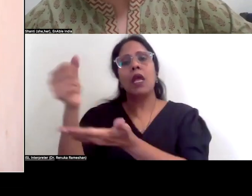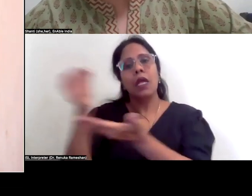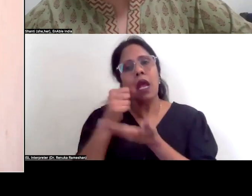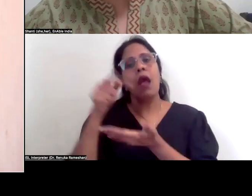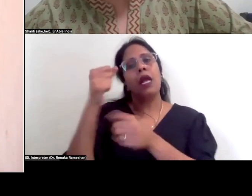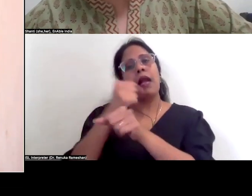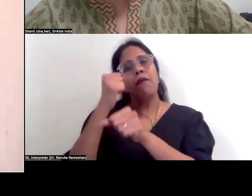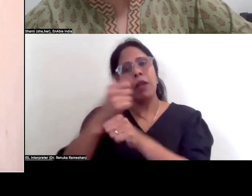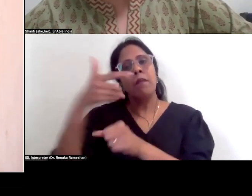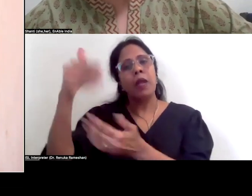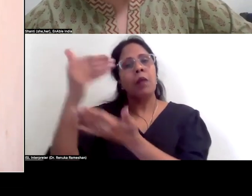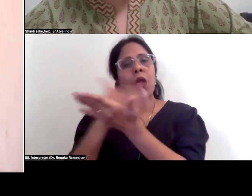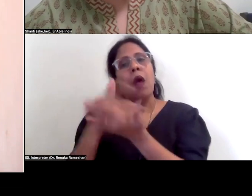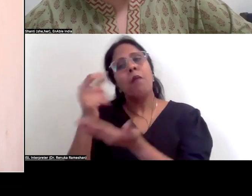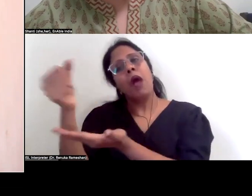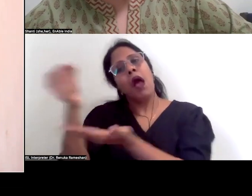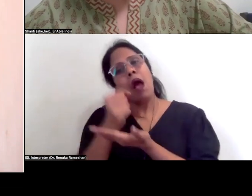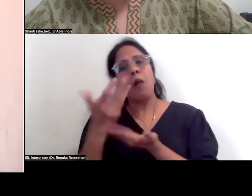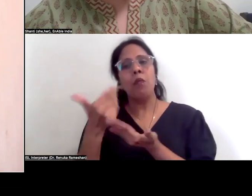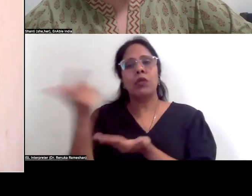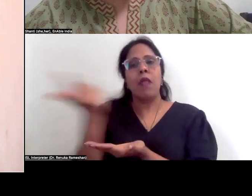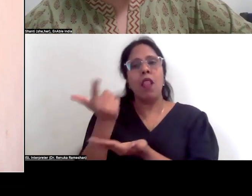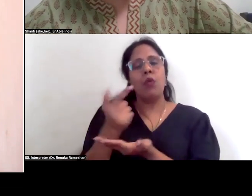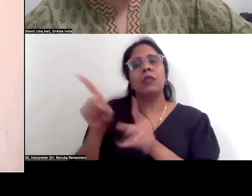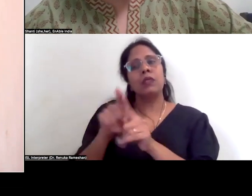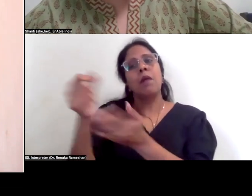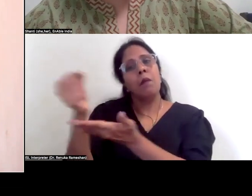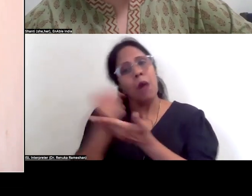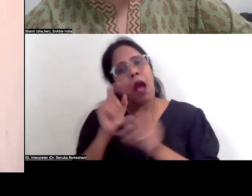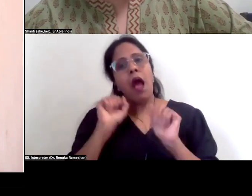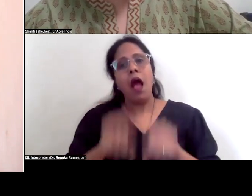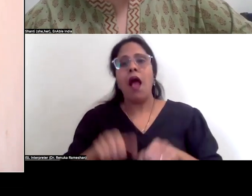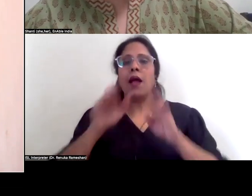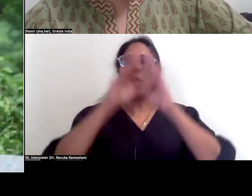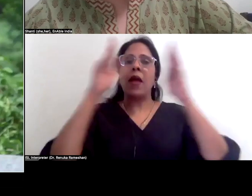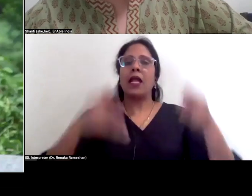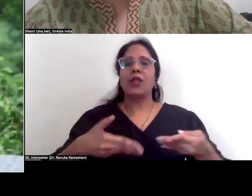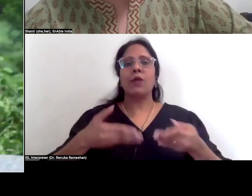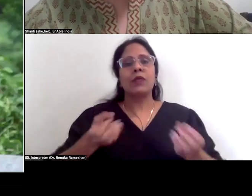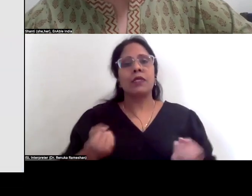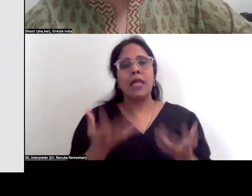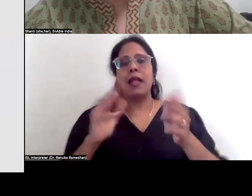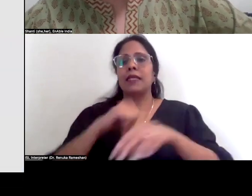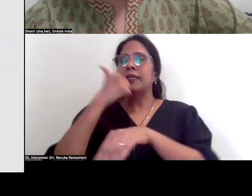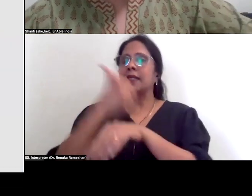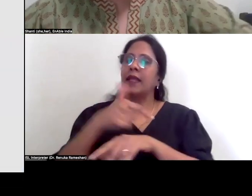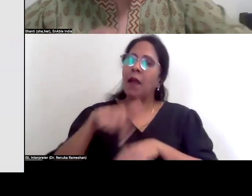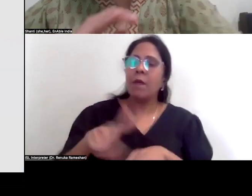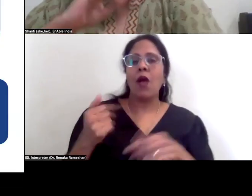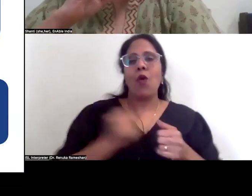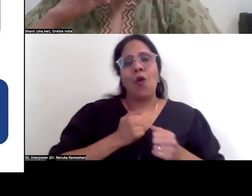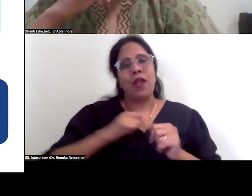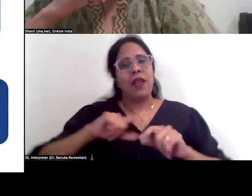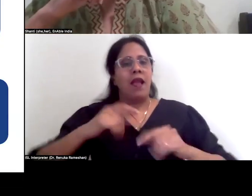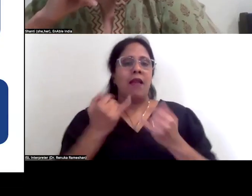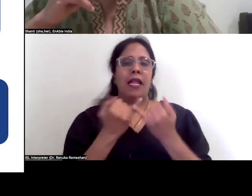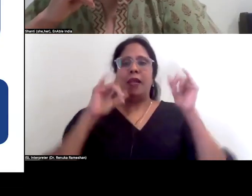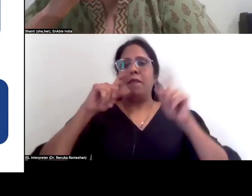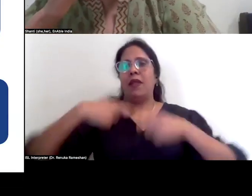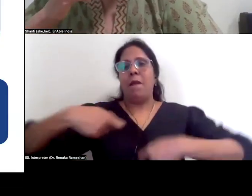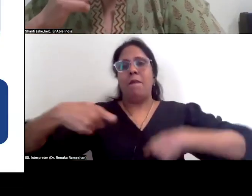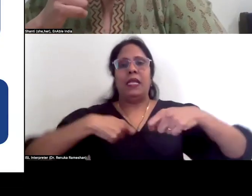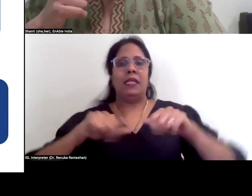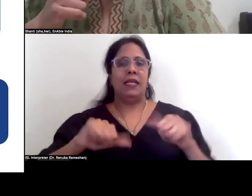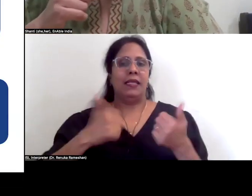I got the power and support from Namavani. Enable one. So I